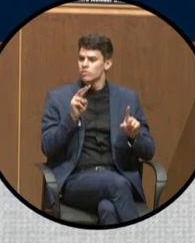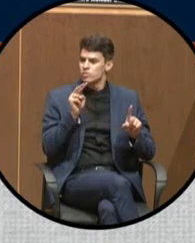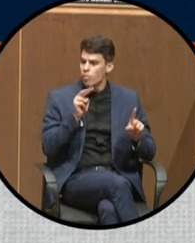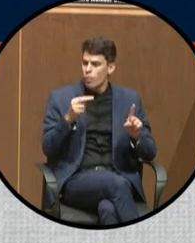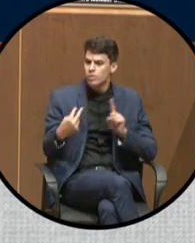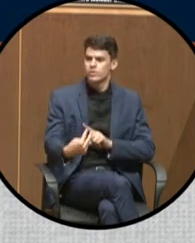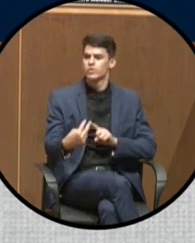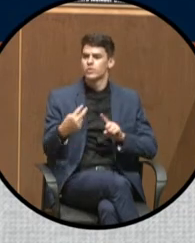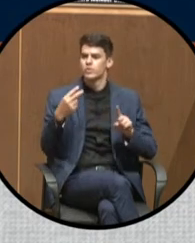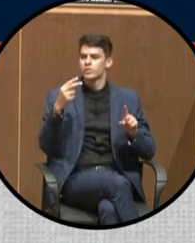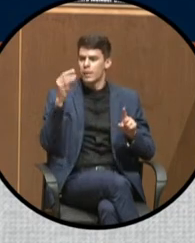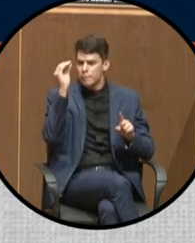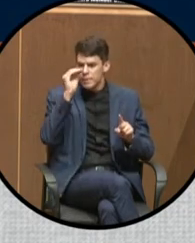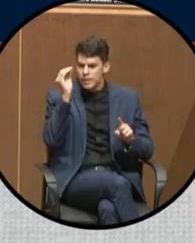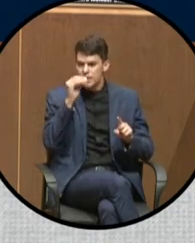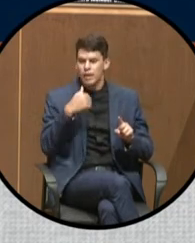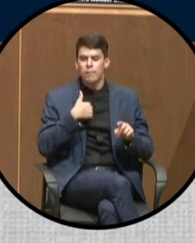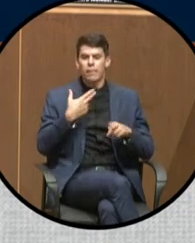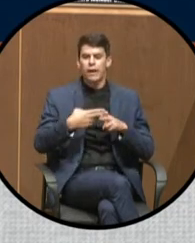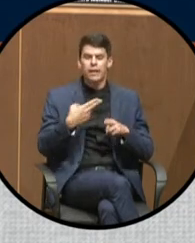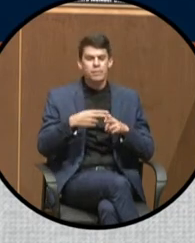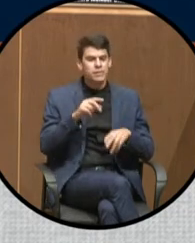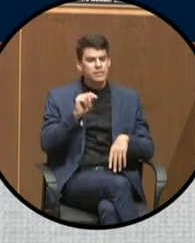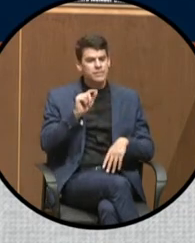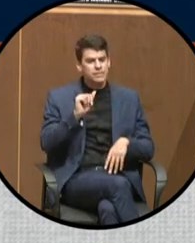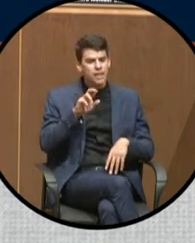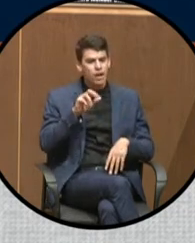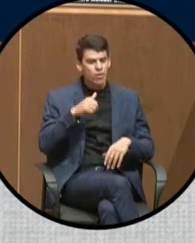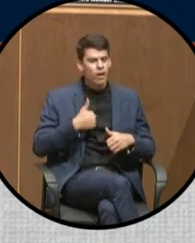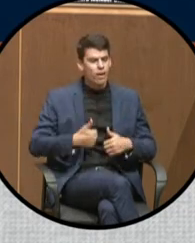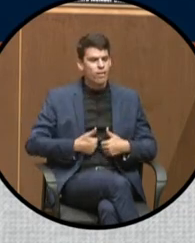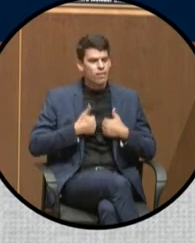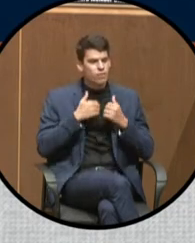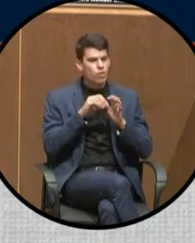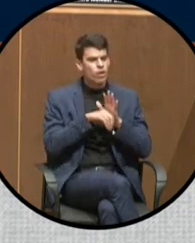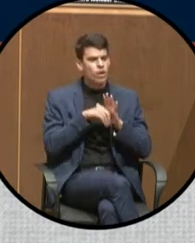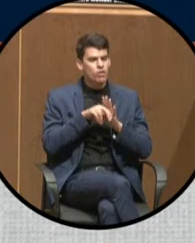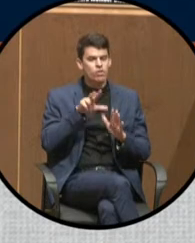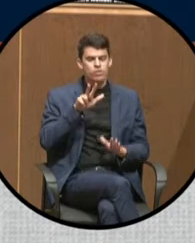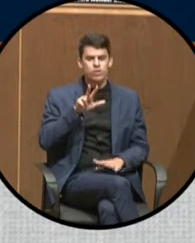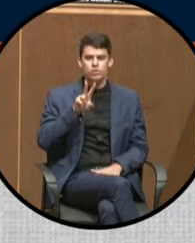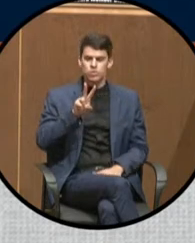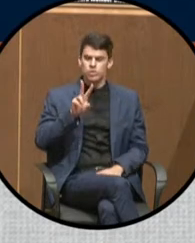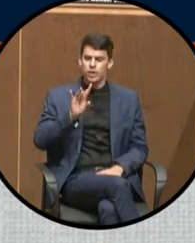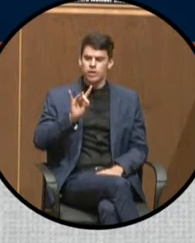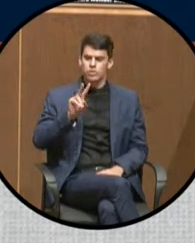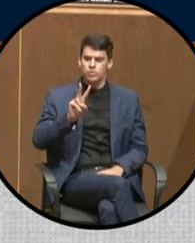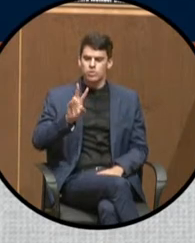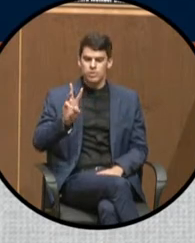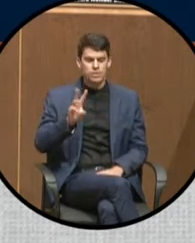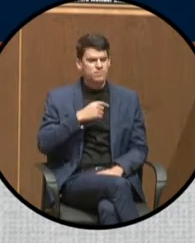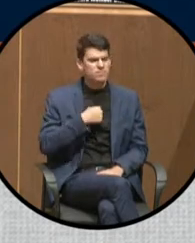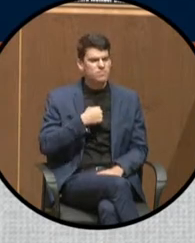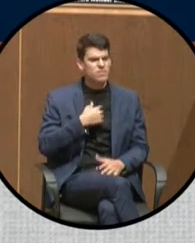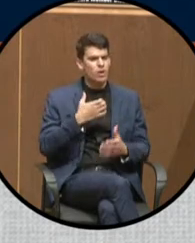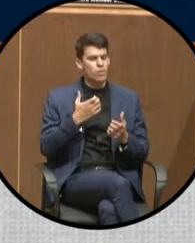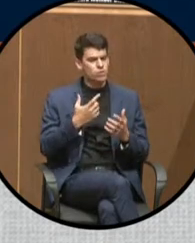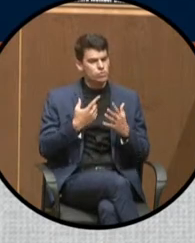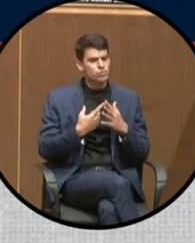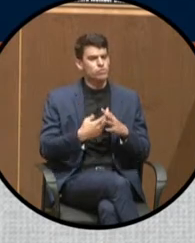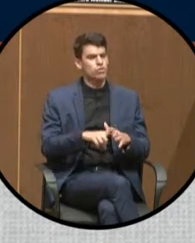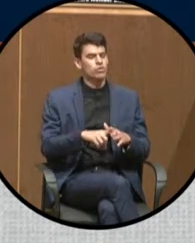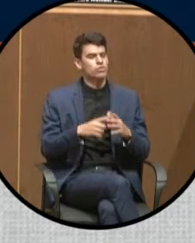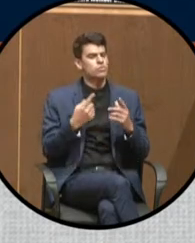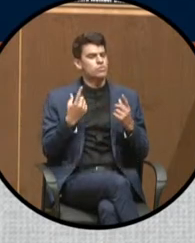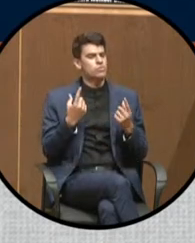views and opinions. My name is Tara, and I live in Orlando, 32836. I would like to open my comments up